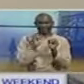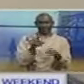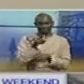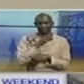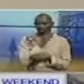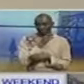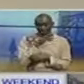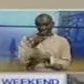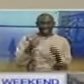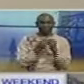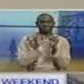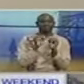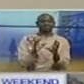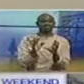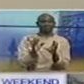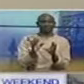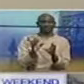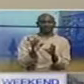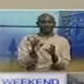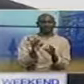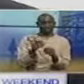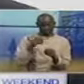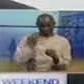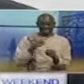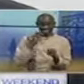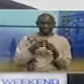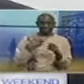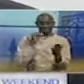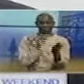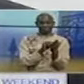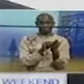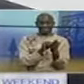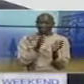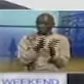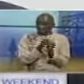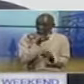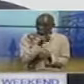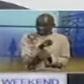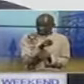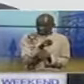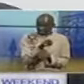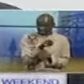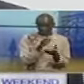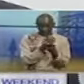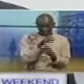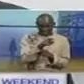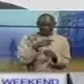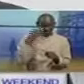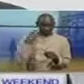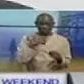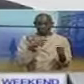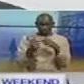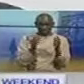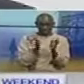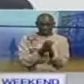this should not have been happened, I should have been shortlisted. Having had this kind of confrontation between one of the Judicial Service